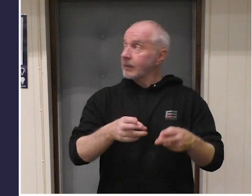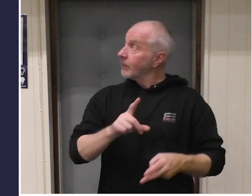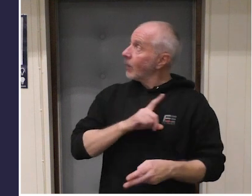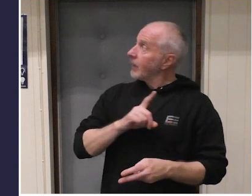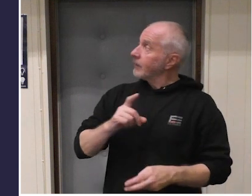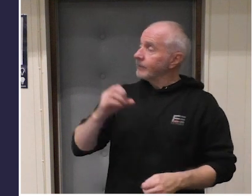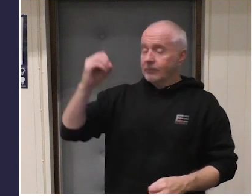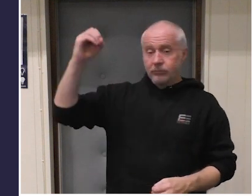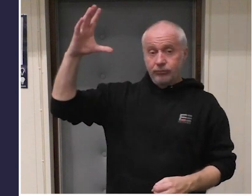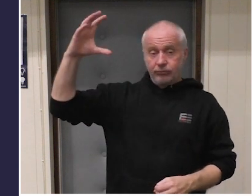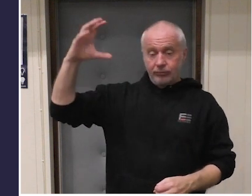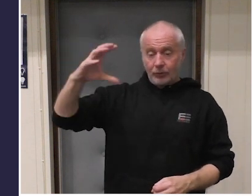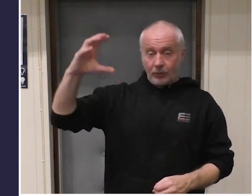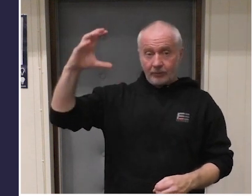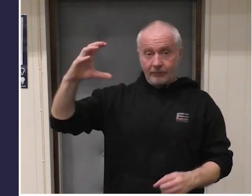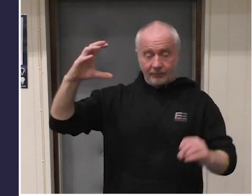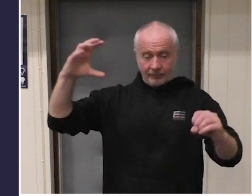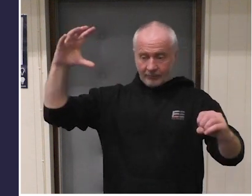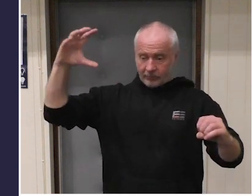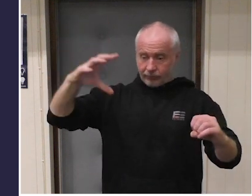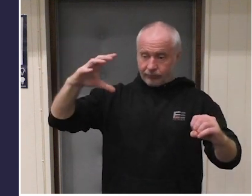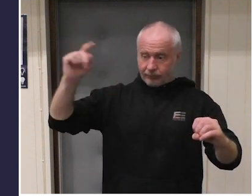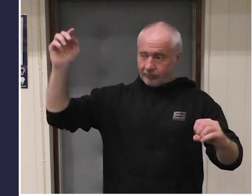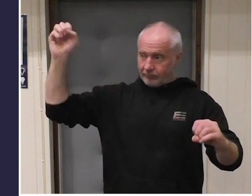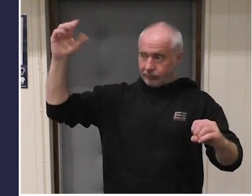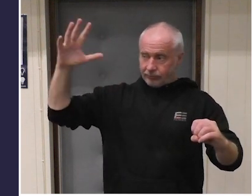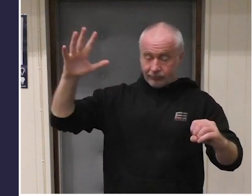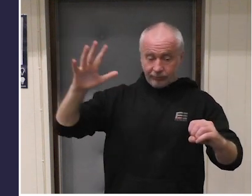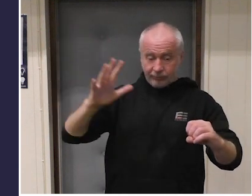sun. There's energy coming from the sun,